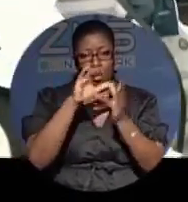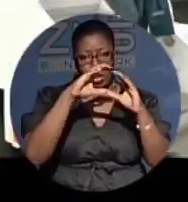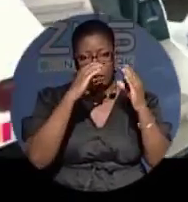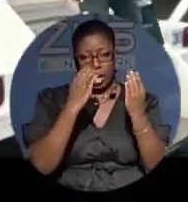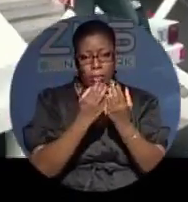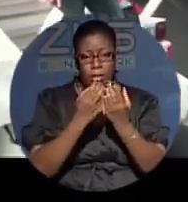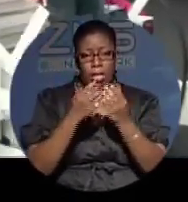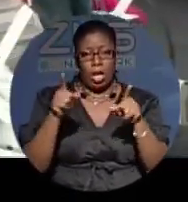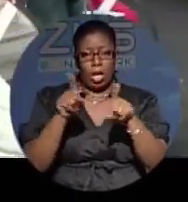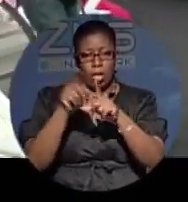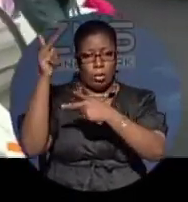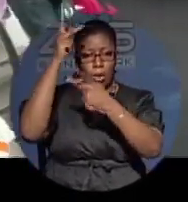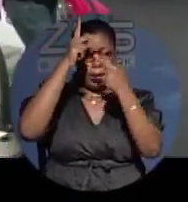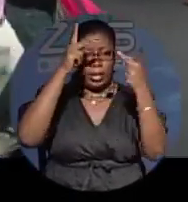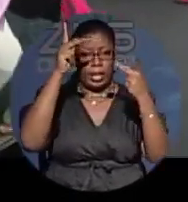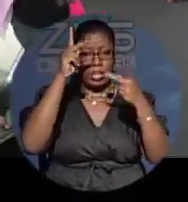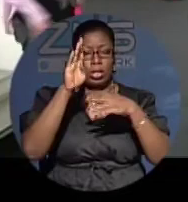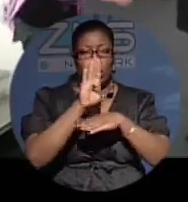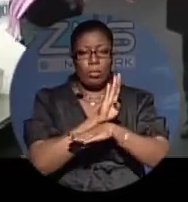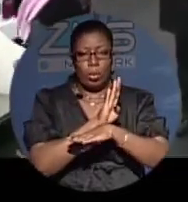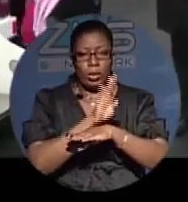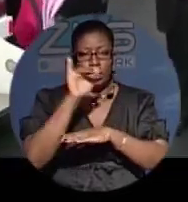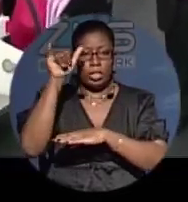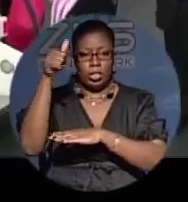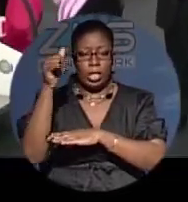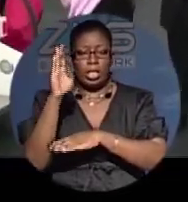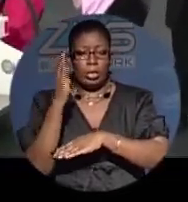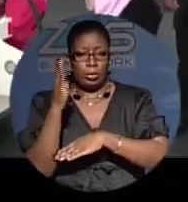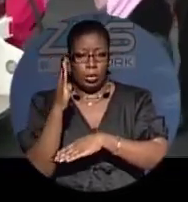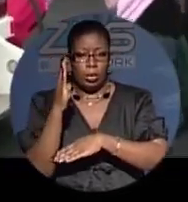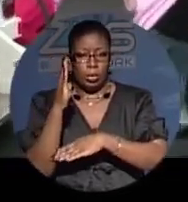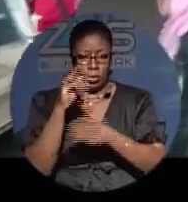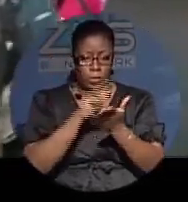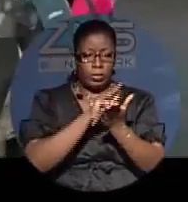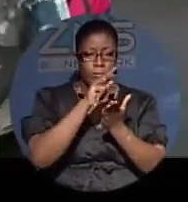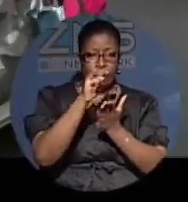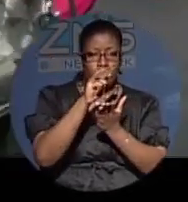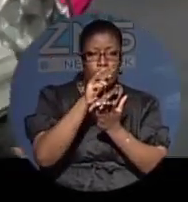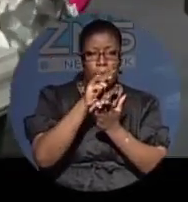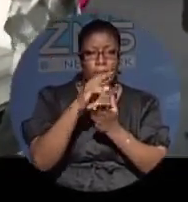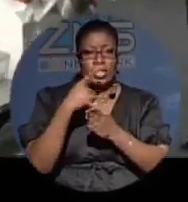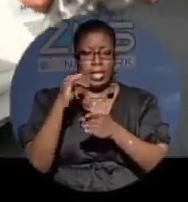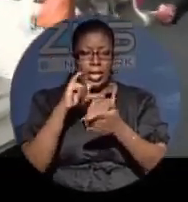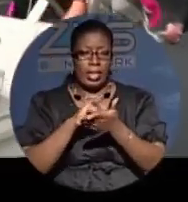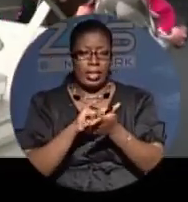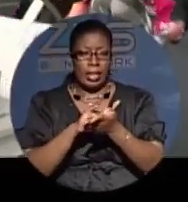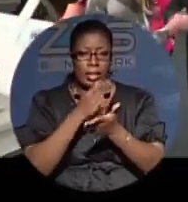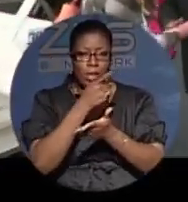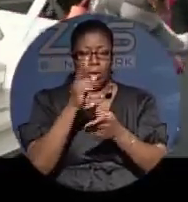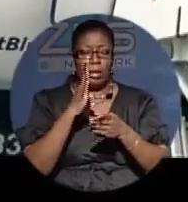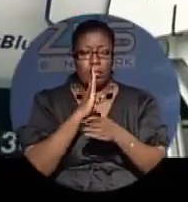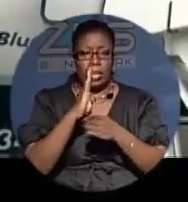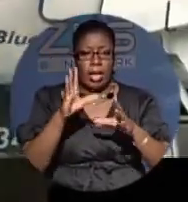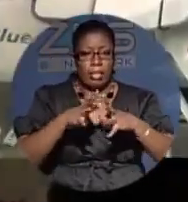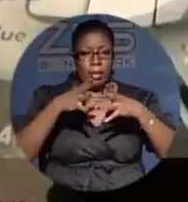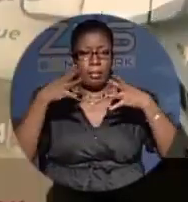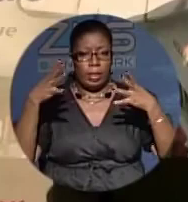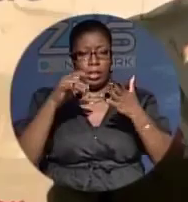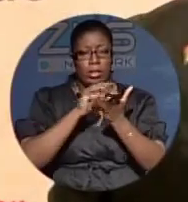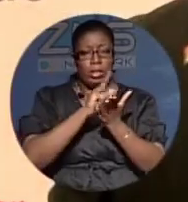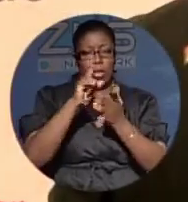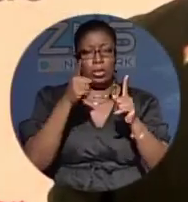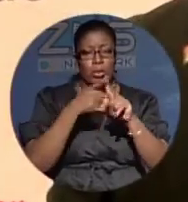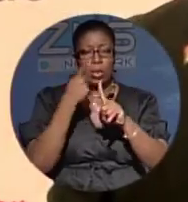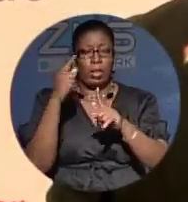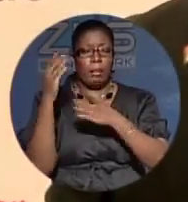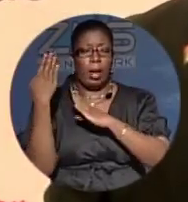Nassau Paradise Island Promotional Board. JetBlue's Senior Vice President Marty St. George says they intend to be the biggest U.S. carrier to the